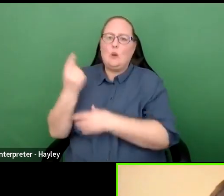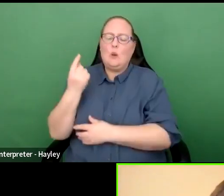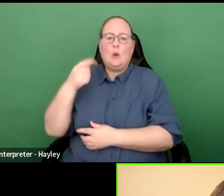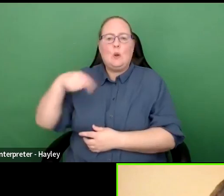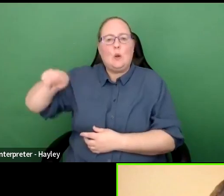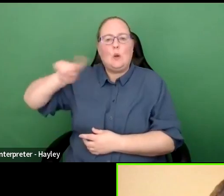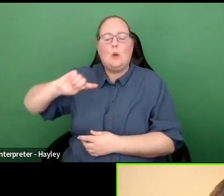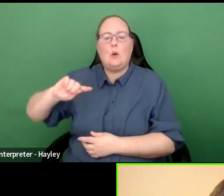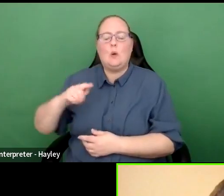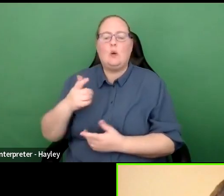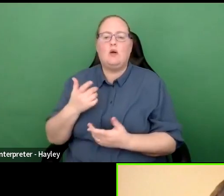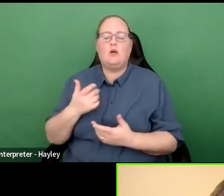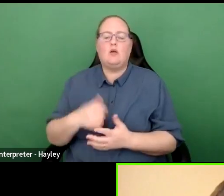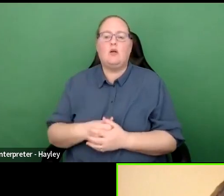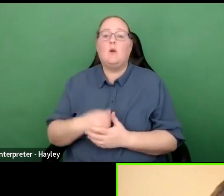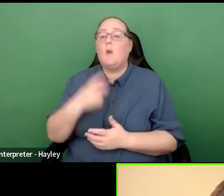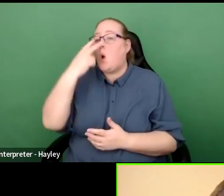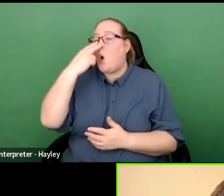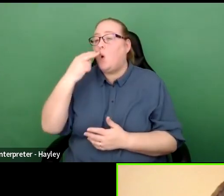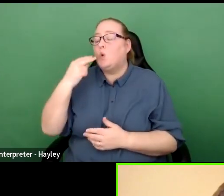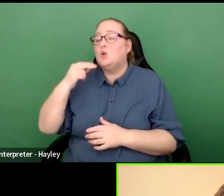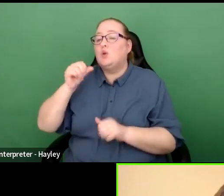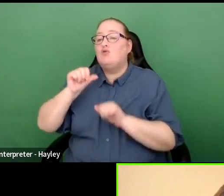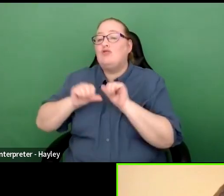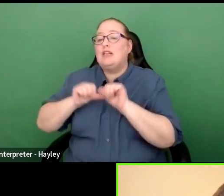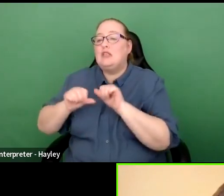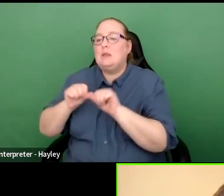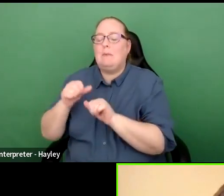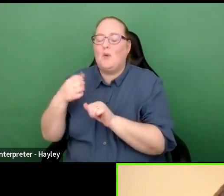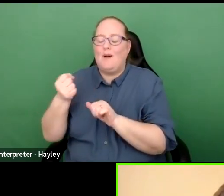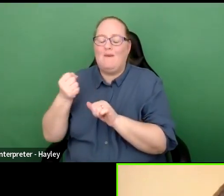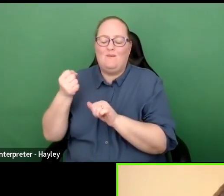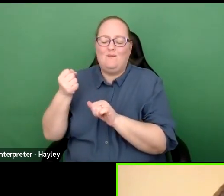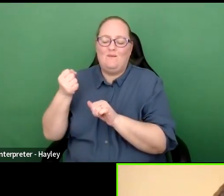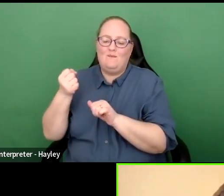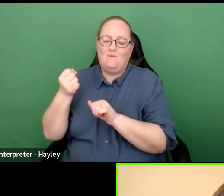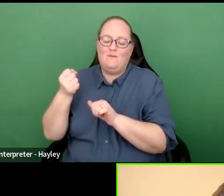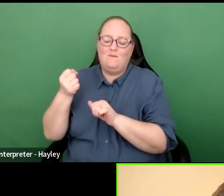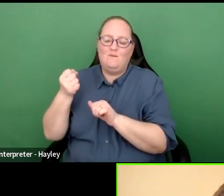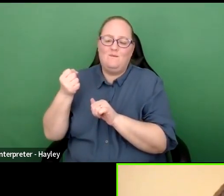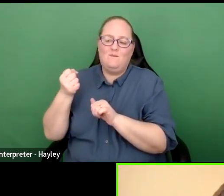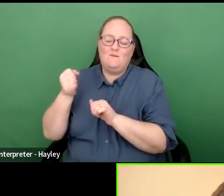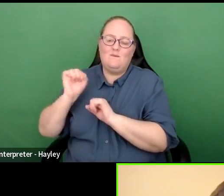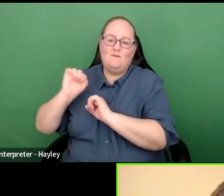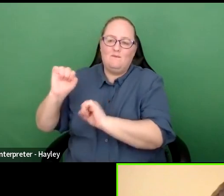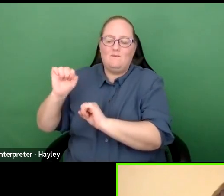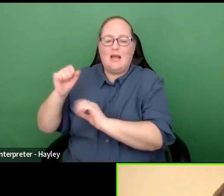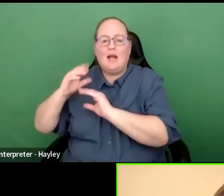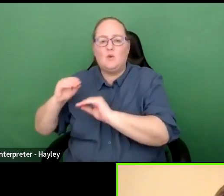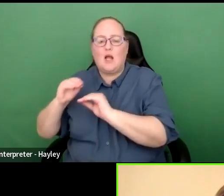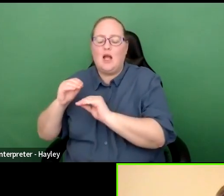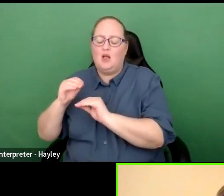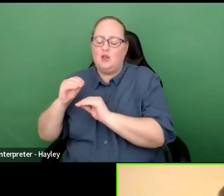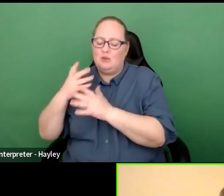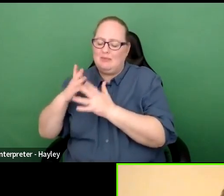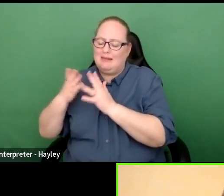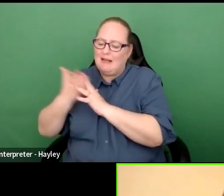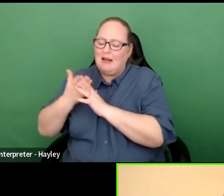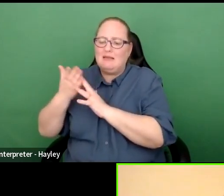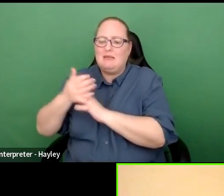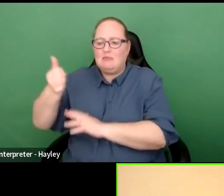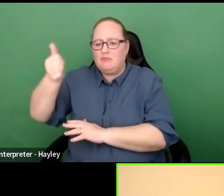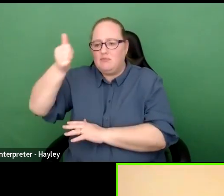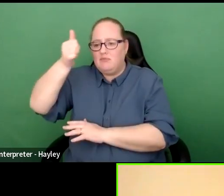or people from the old regime, who had the gift of different education, better education from the Soviet